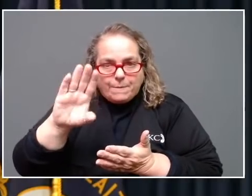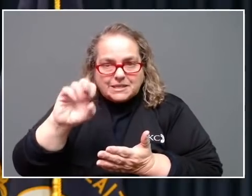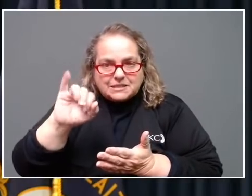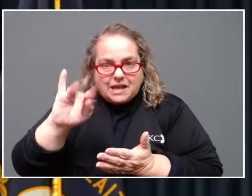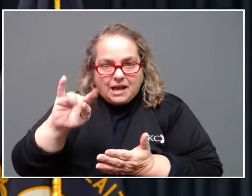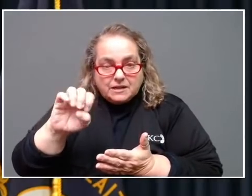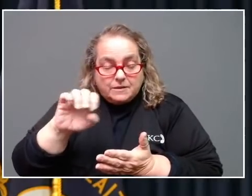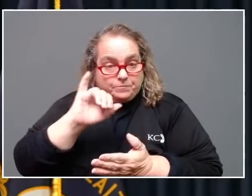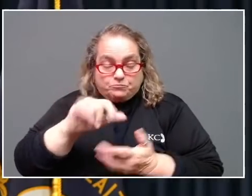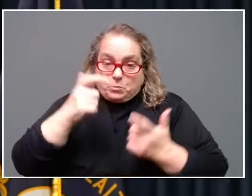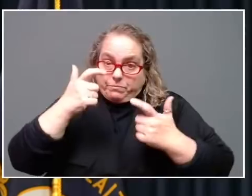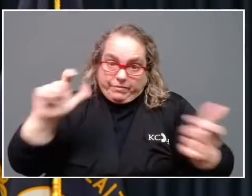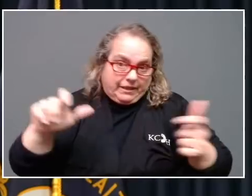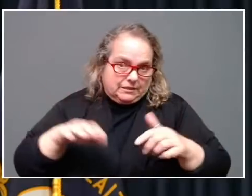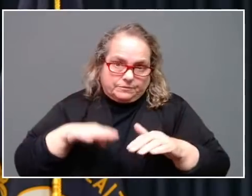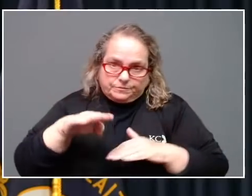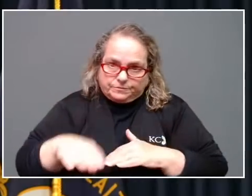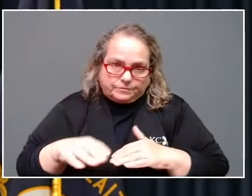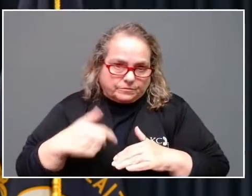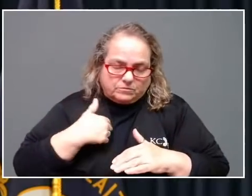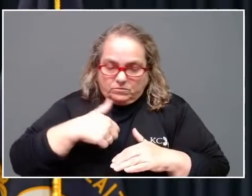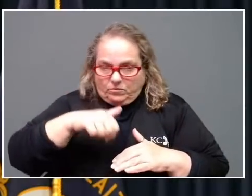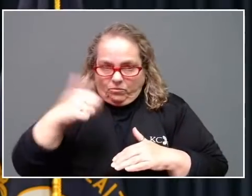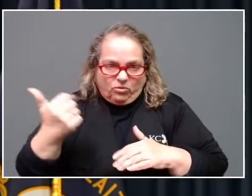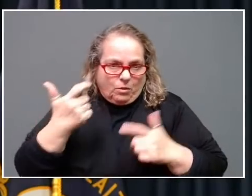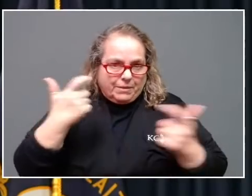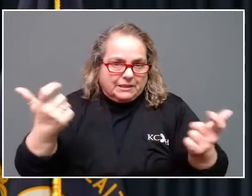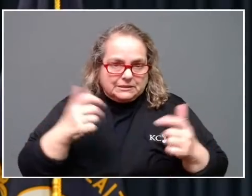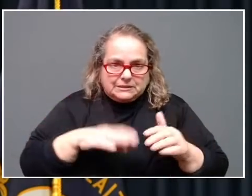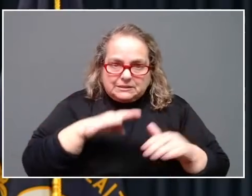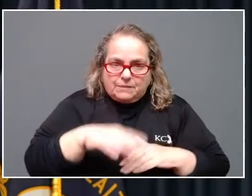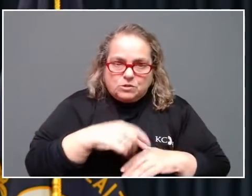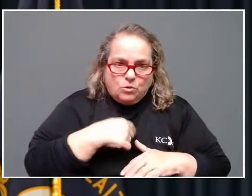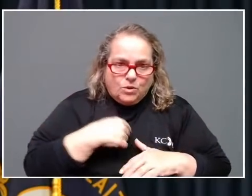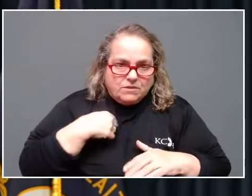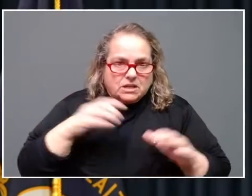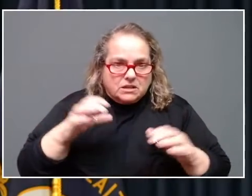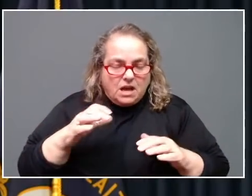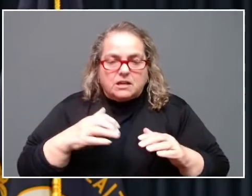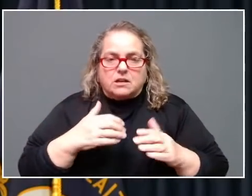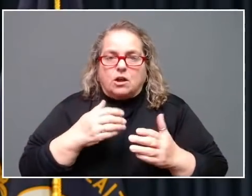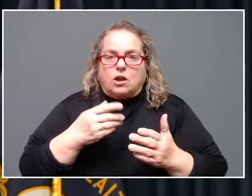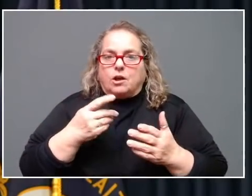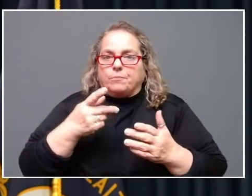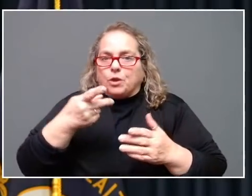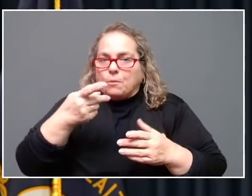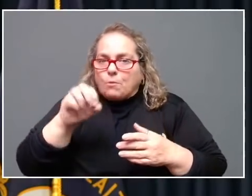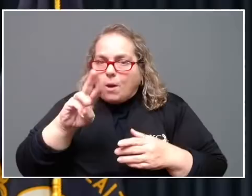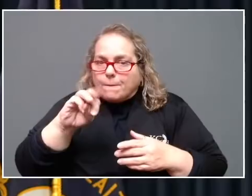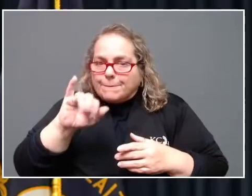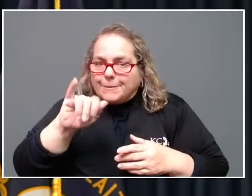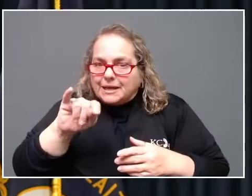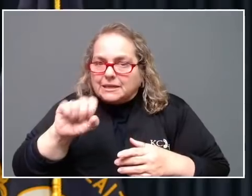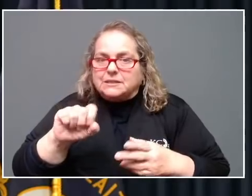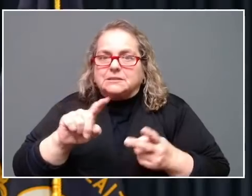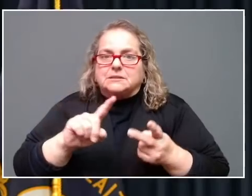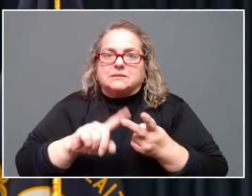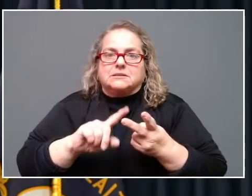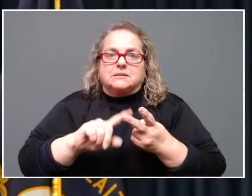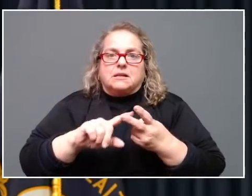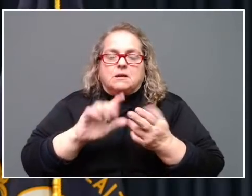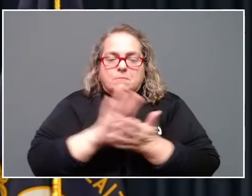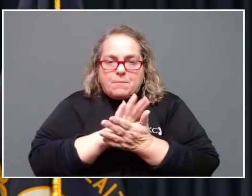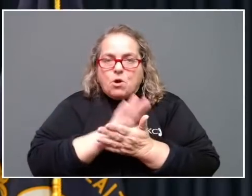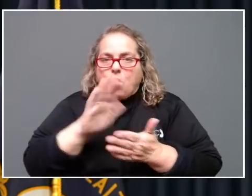different permitting steps that we've been able to get through with a project that is on track and